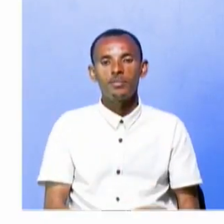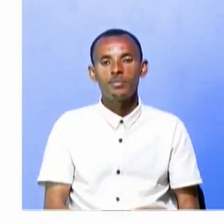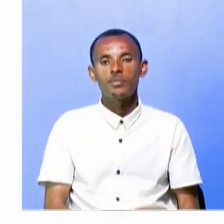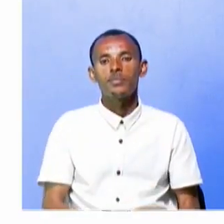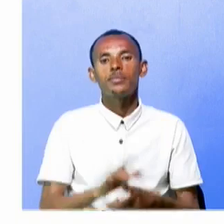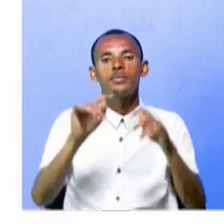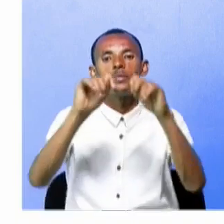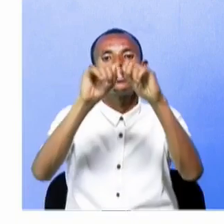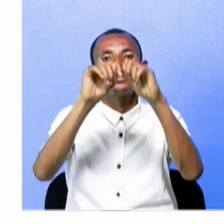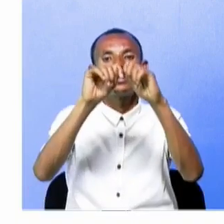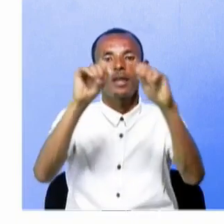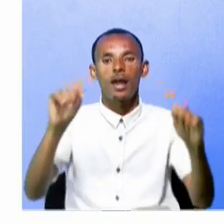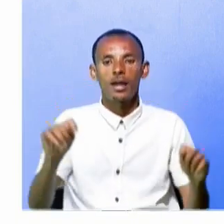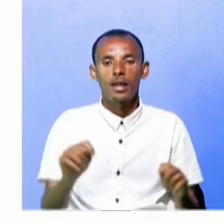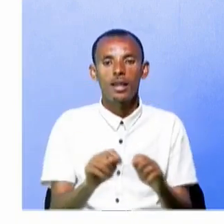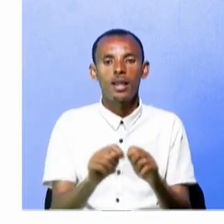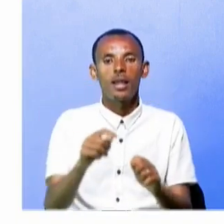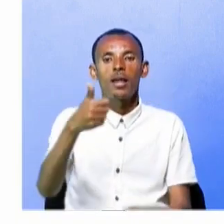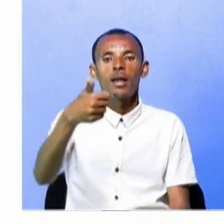triangle ABC